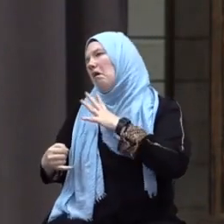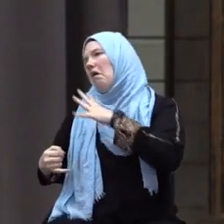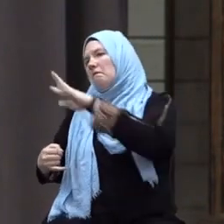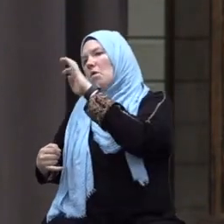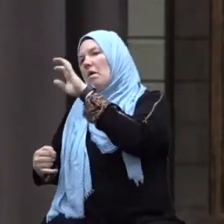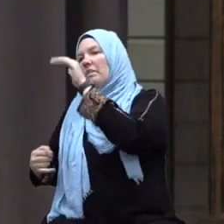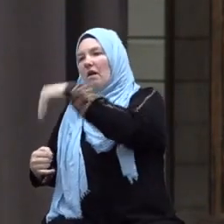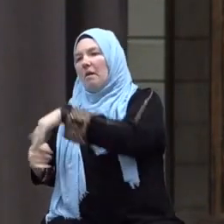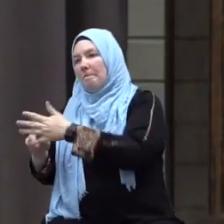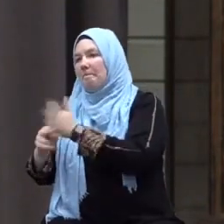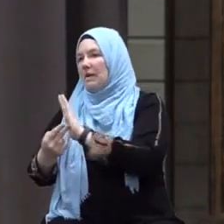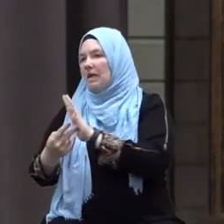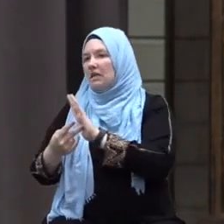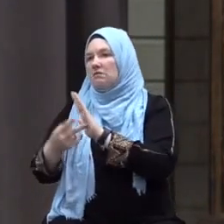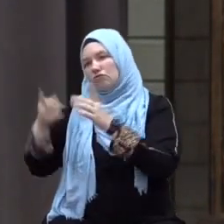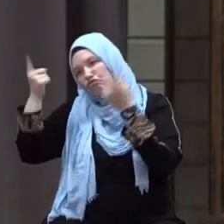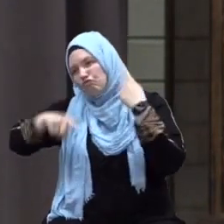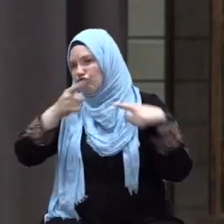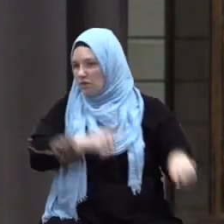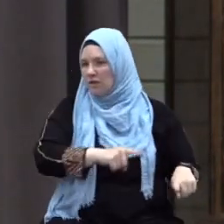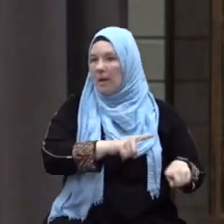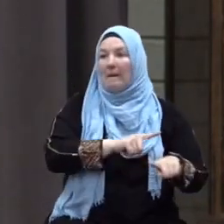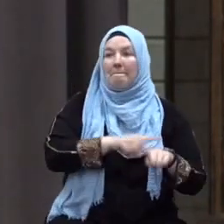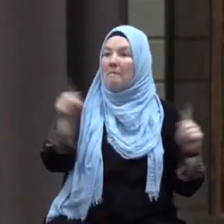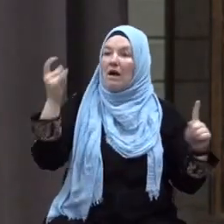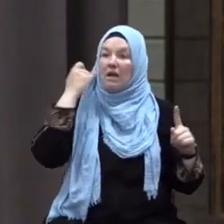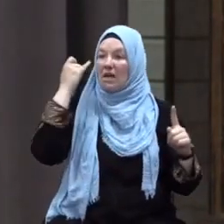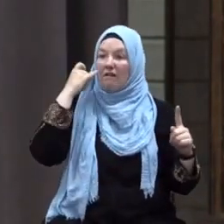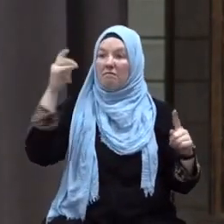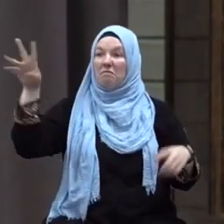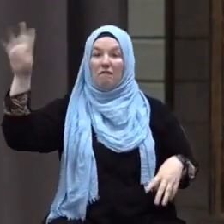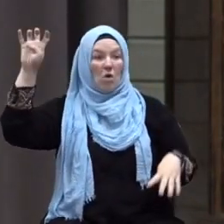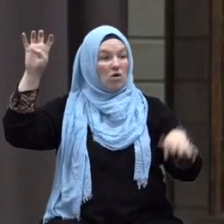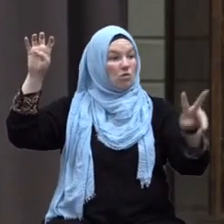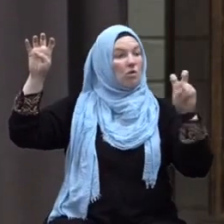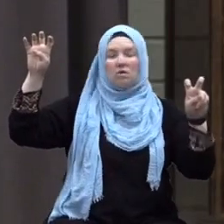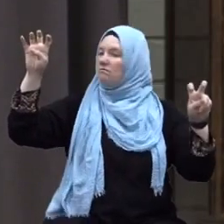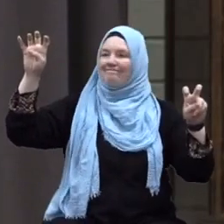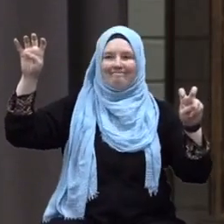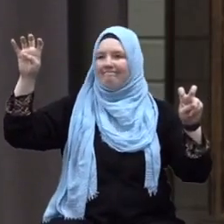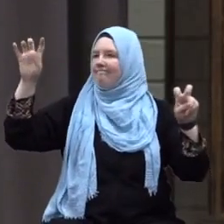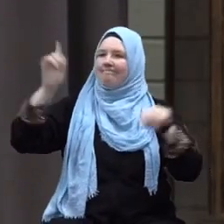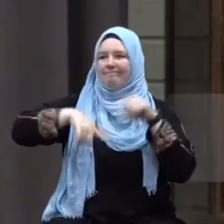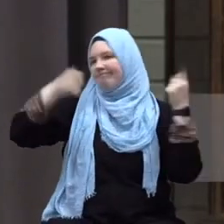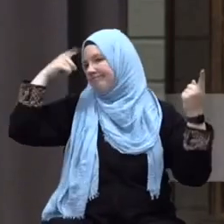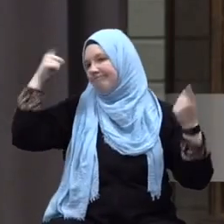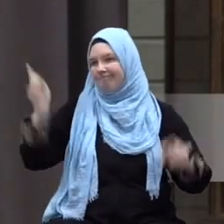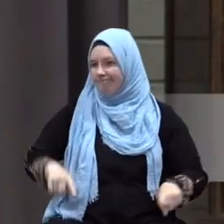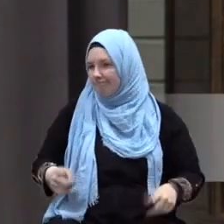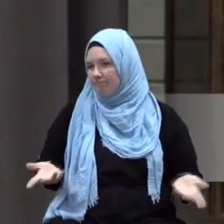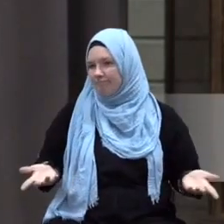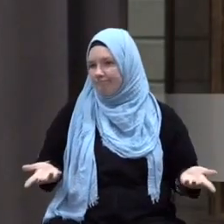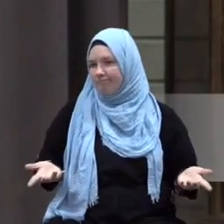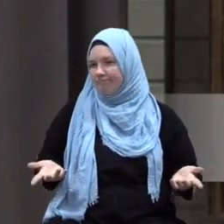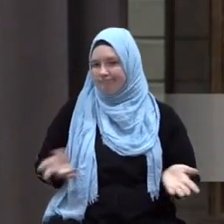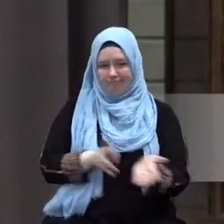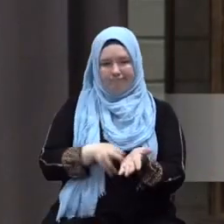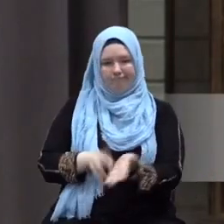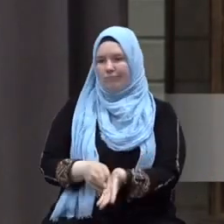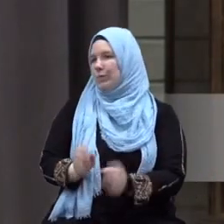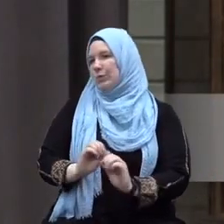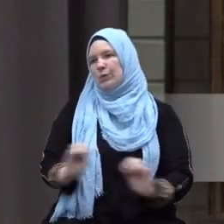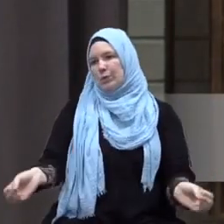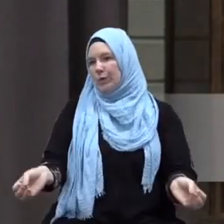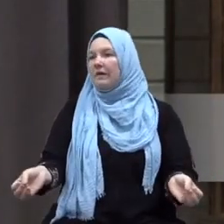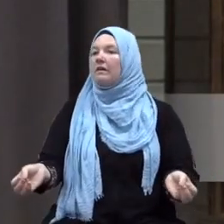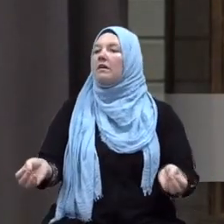This is what we do with values in our real life, right? What is the point?